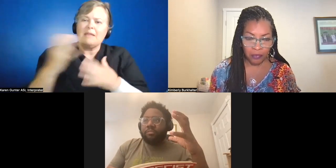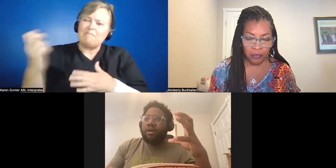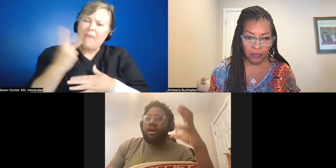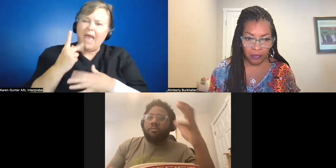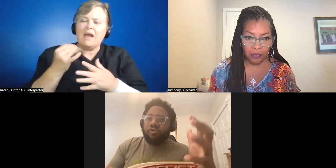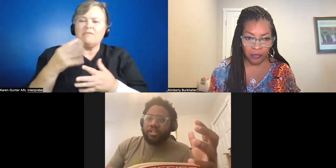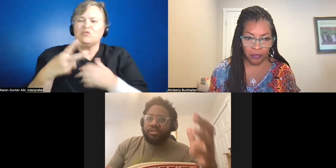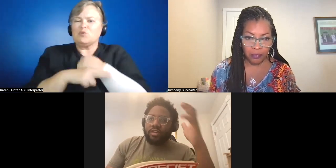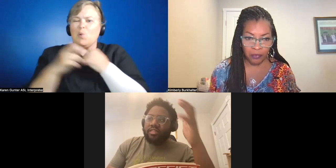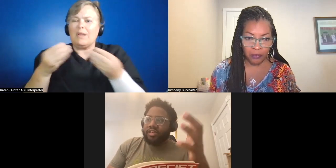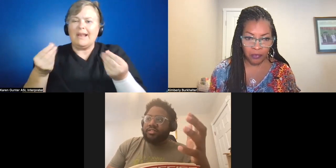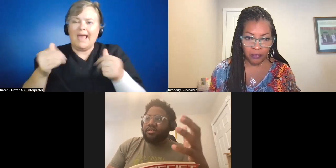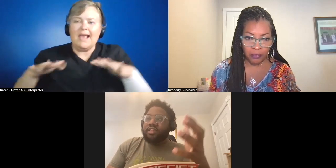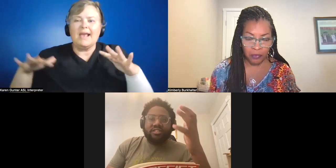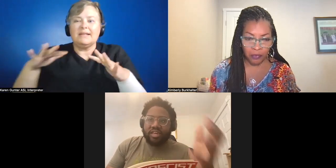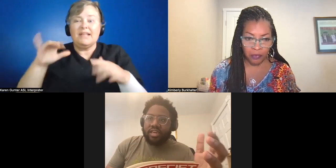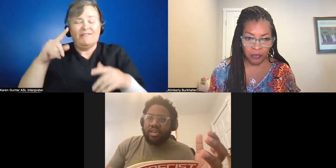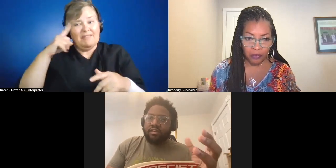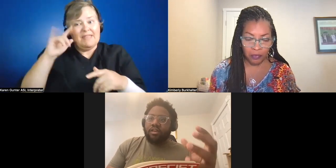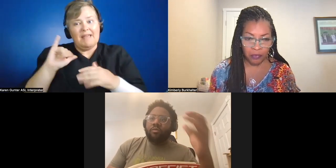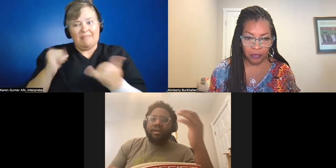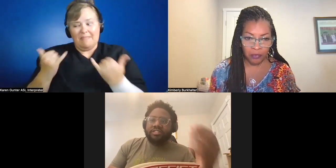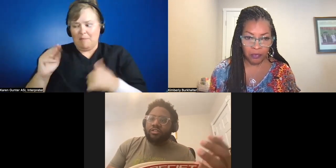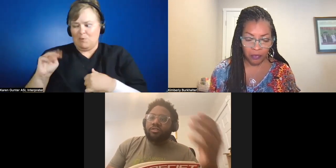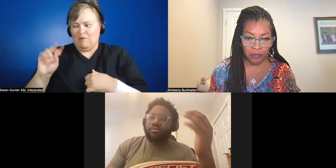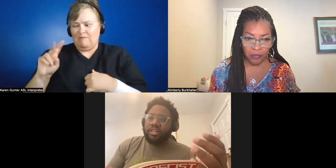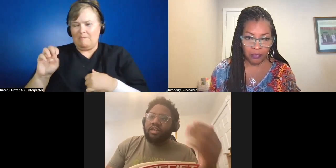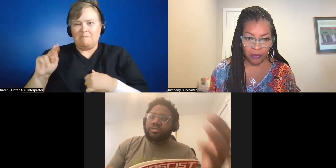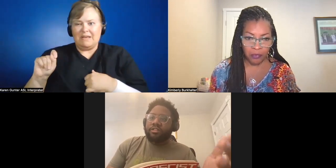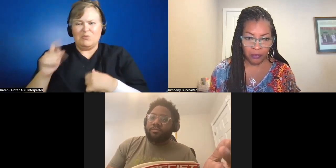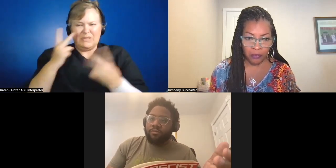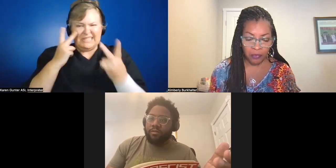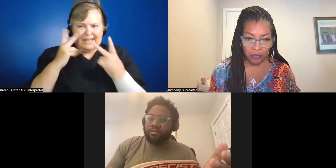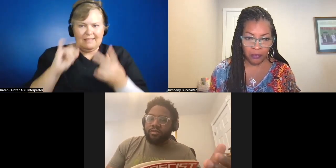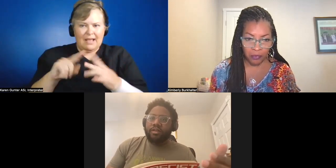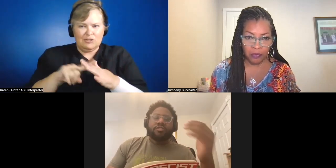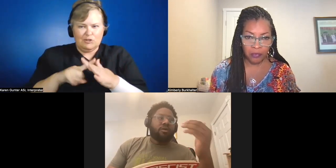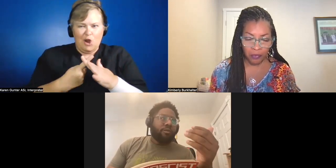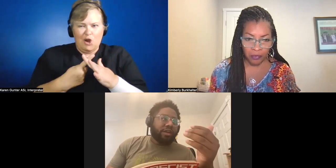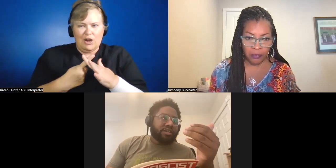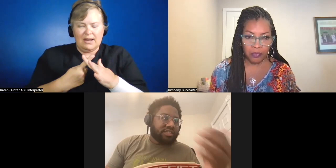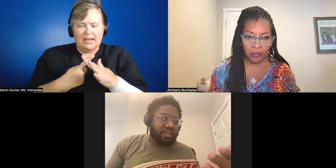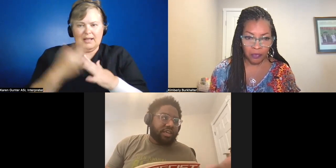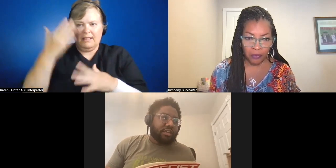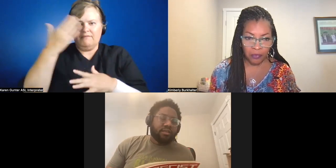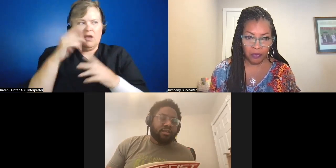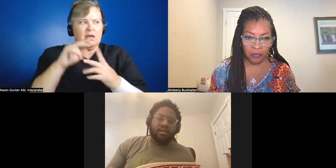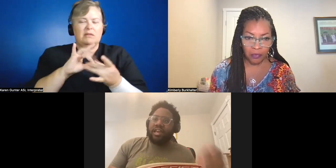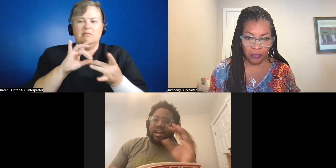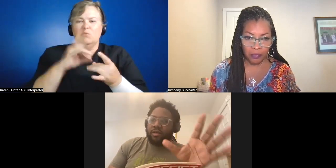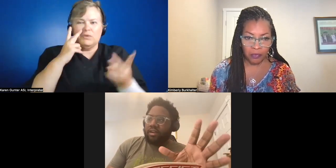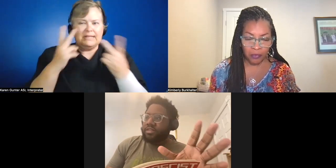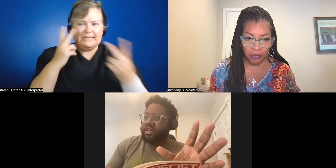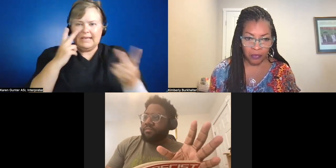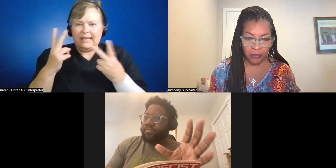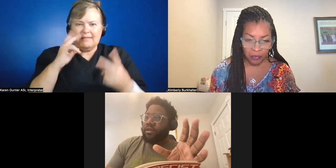think about our movements in this decade, we have seen those really come to the forefront. So we are seeing, and